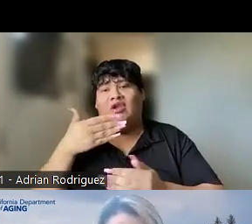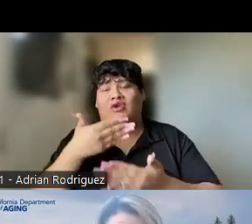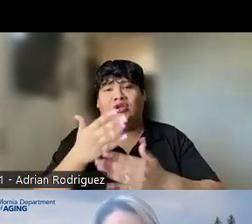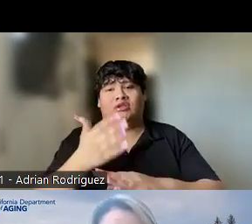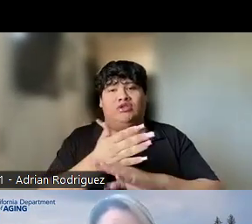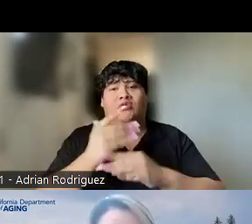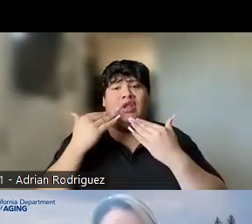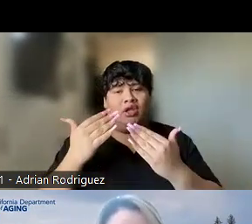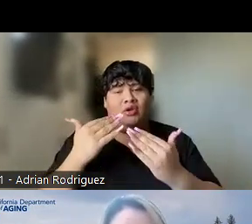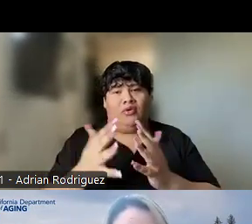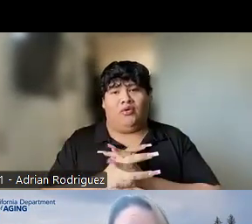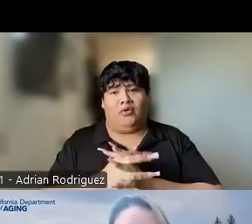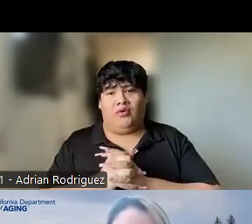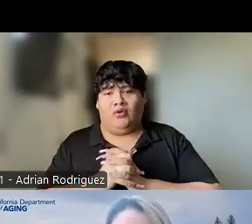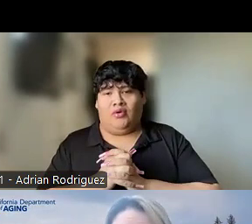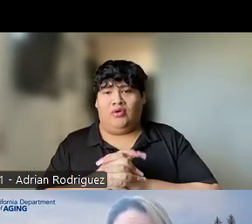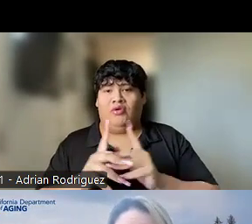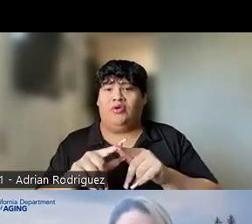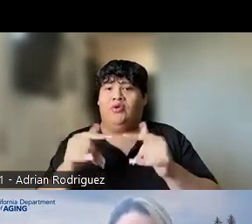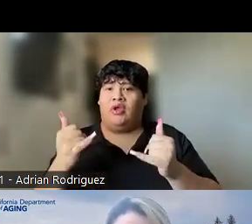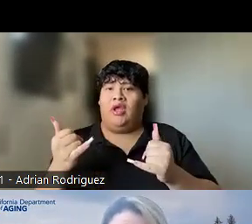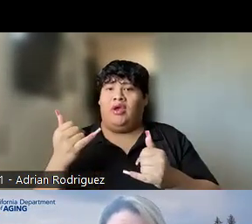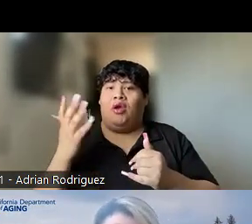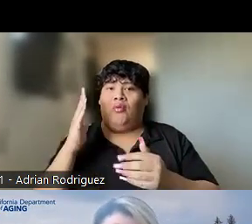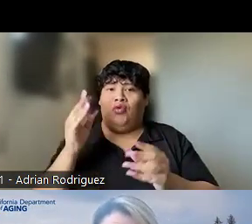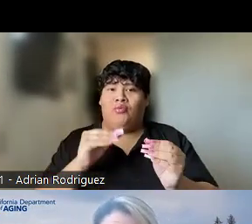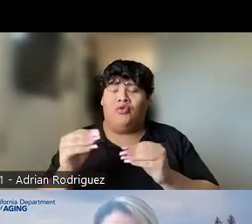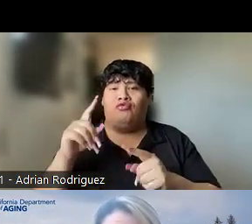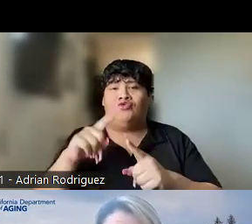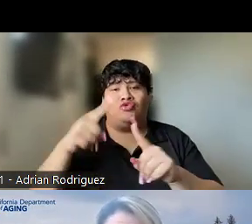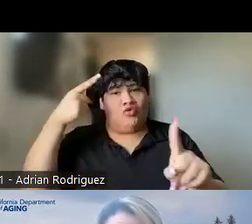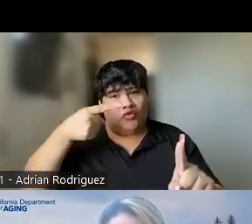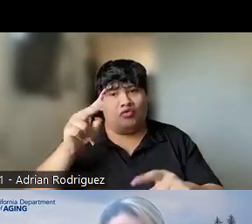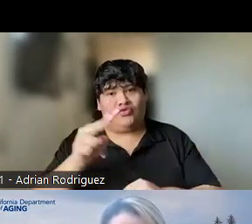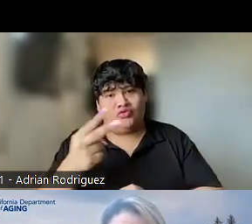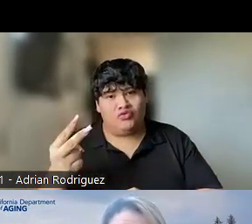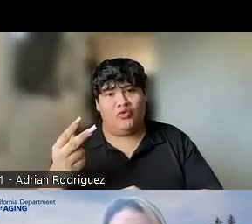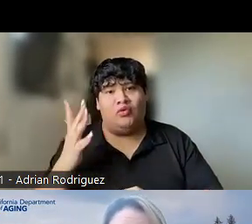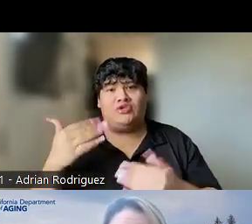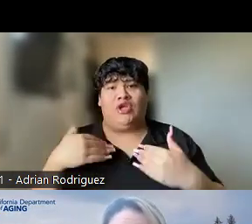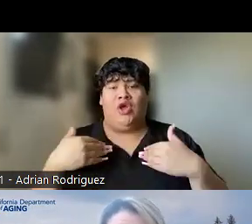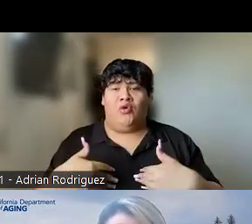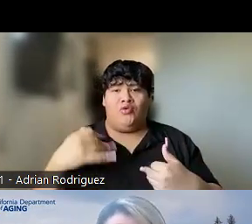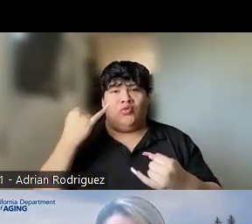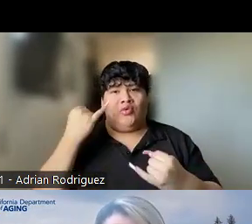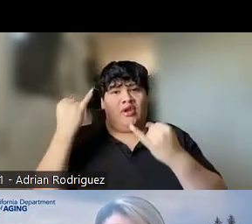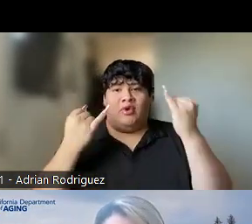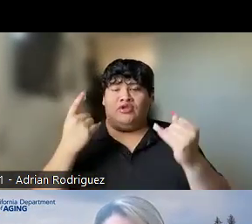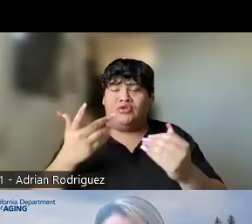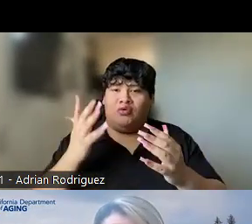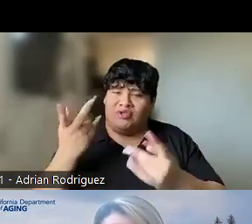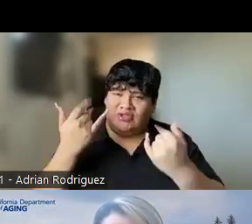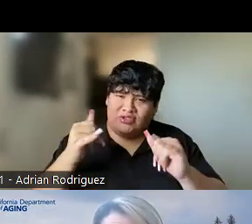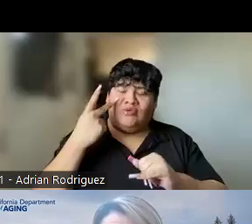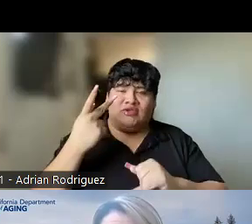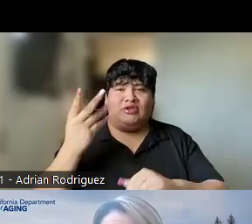So thank you. Now I'm going to move into goal 2, which is Health Reimagined. We continue to see progress